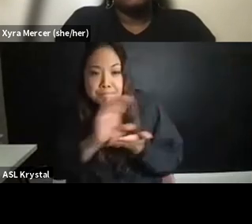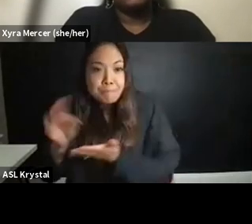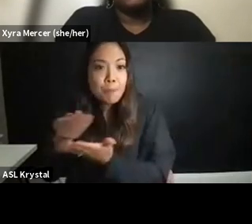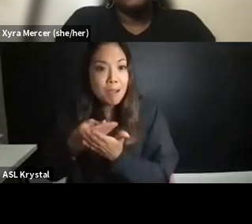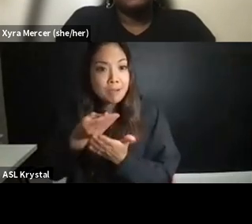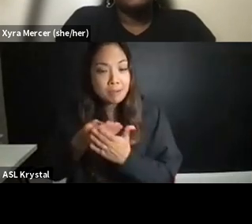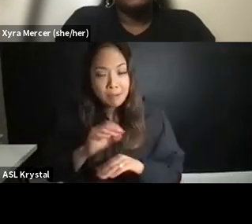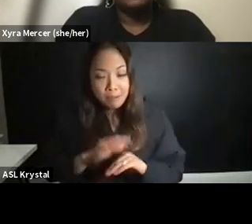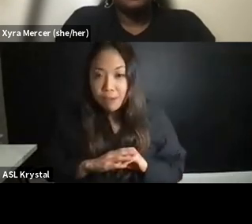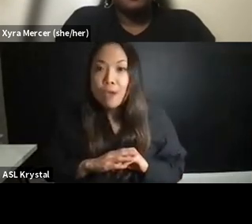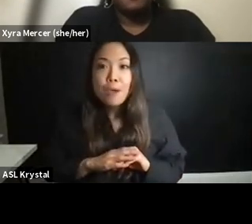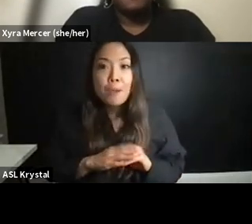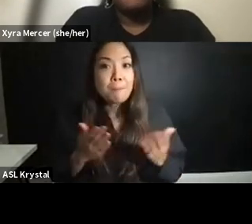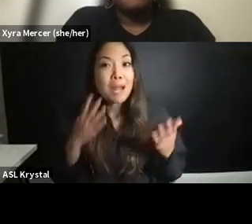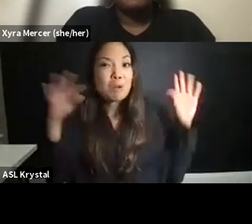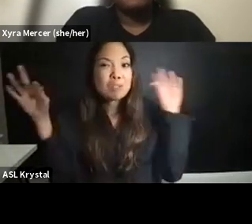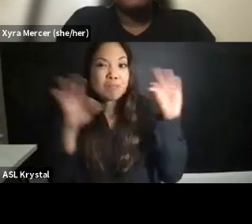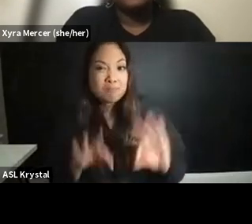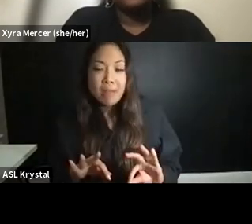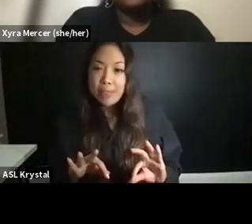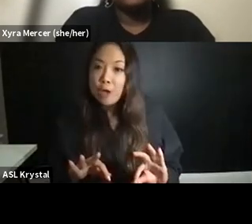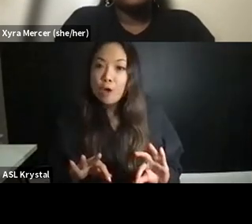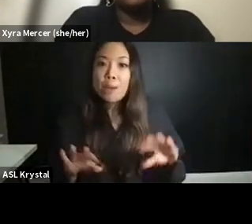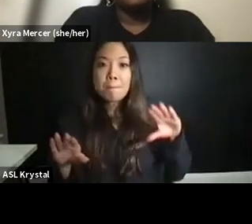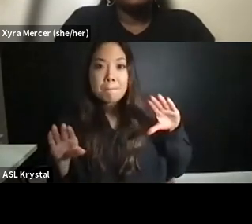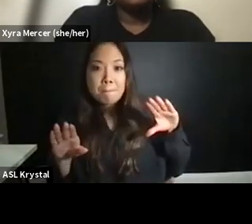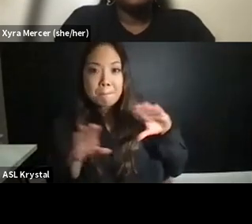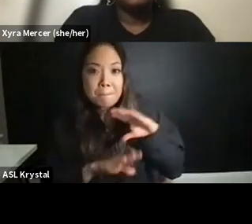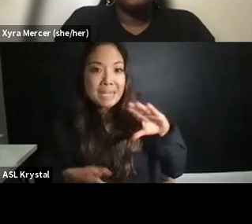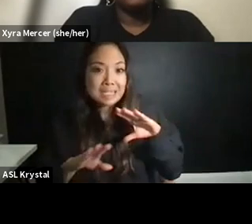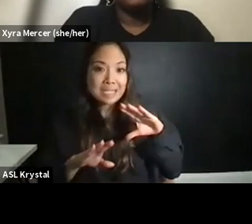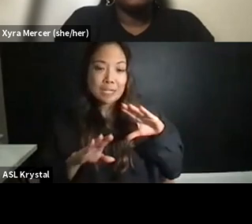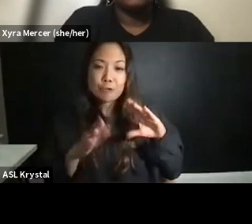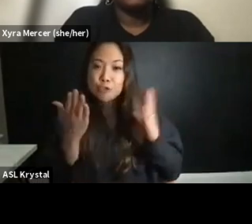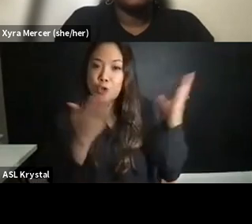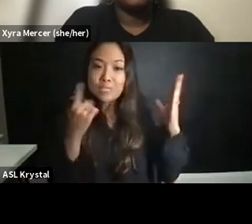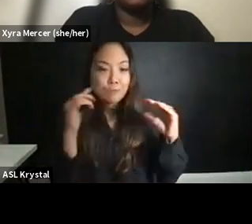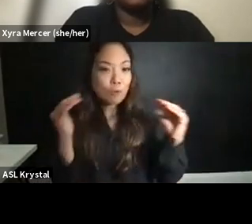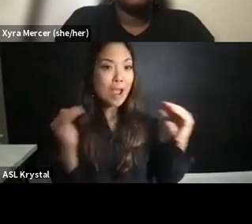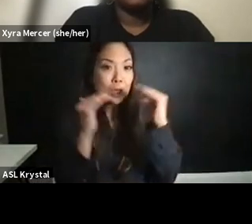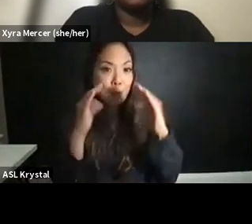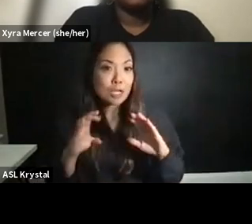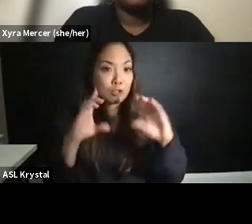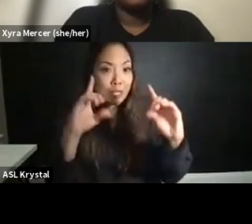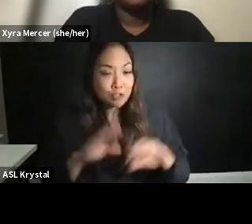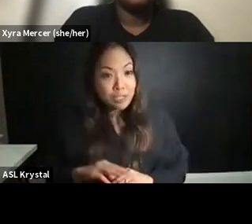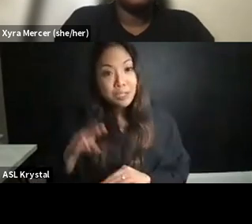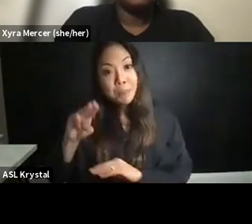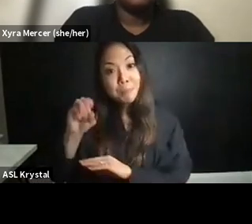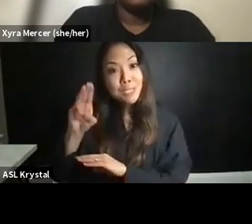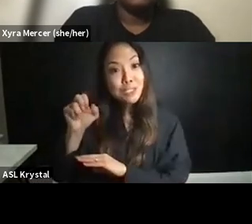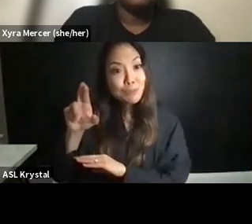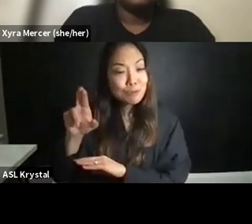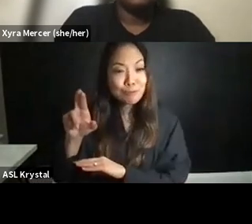basic services for an excellent education in an equitable education you just heard ms mercer talk about her love of